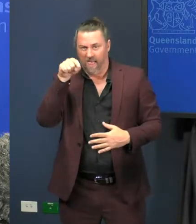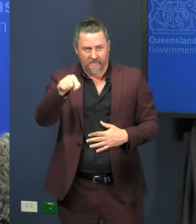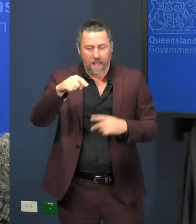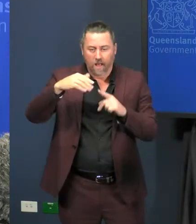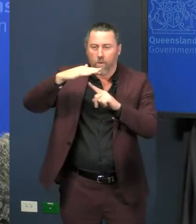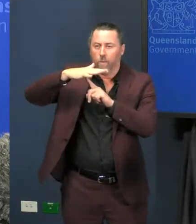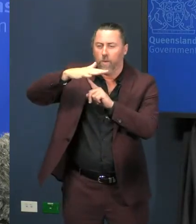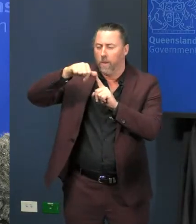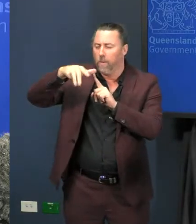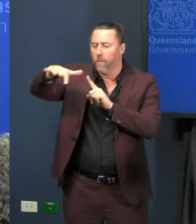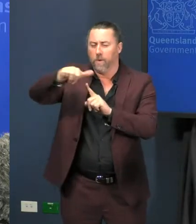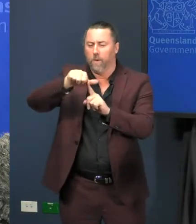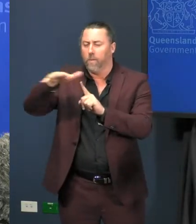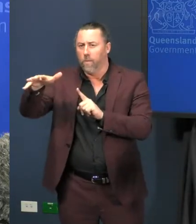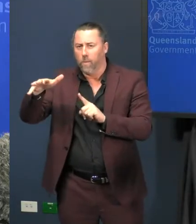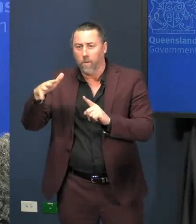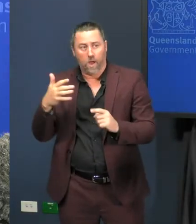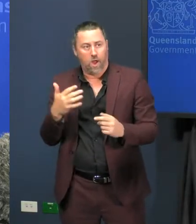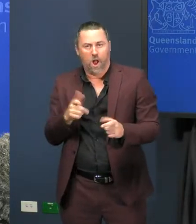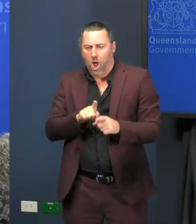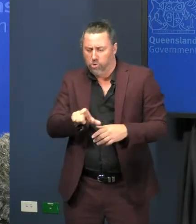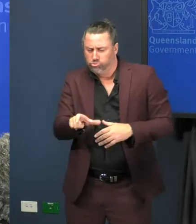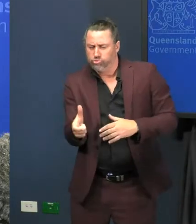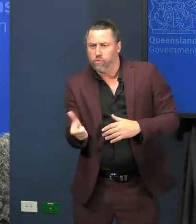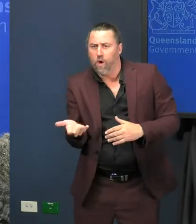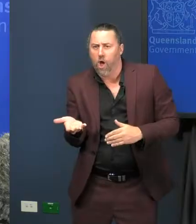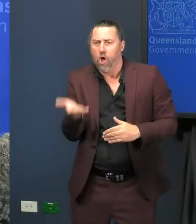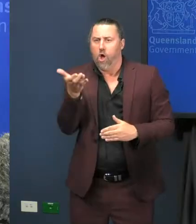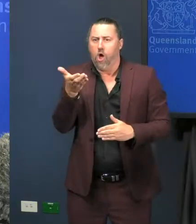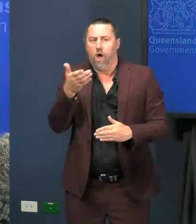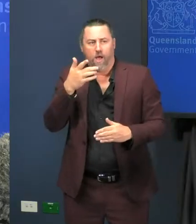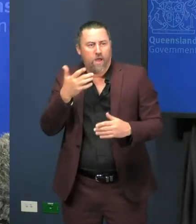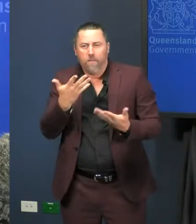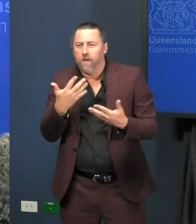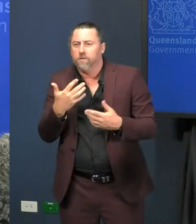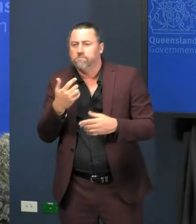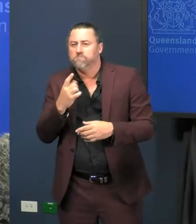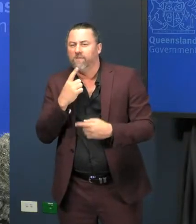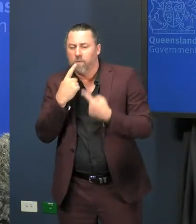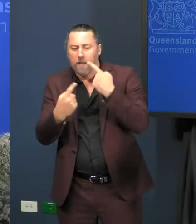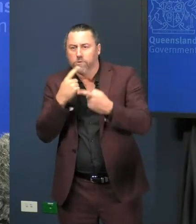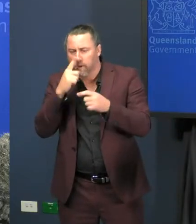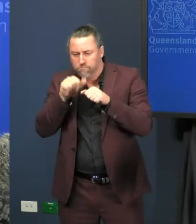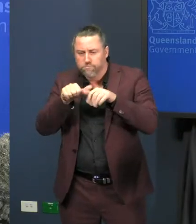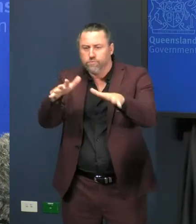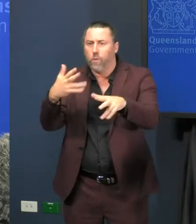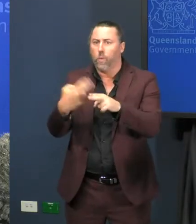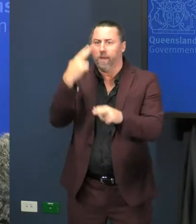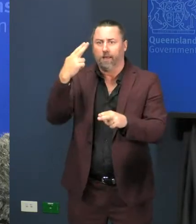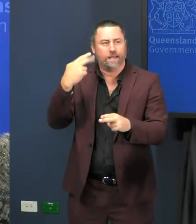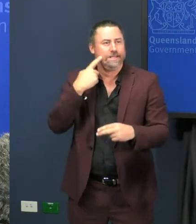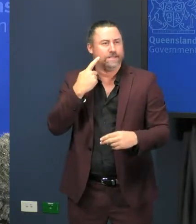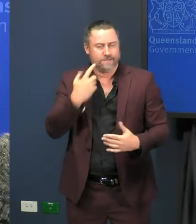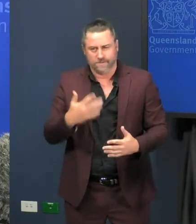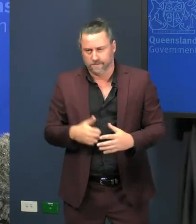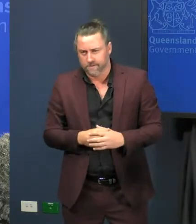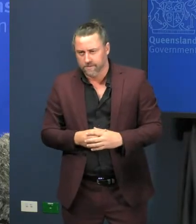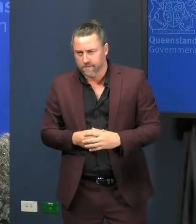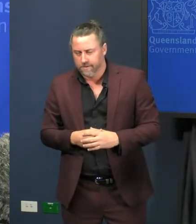can get them in real time or as close to possible real time. That'll make all the difference. Many of those